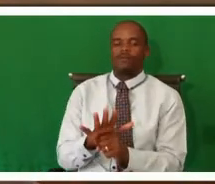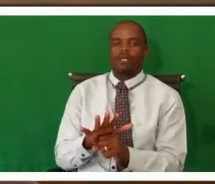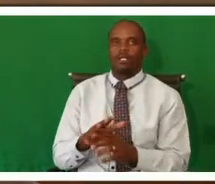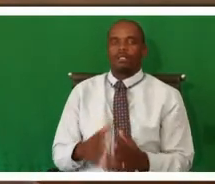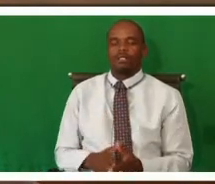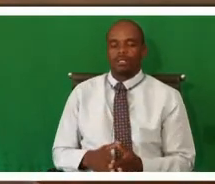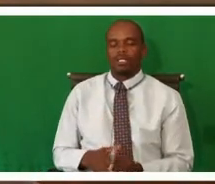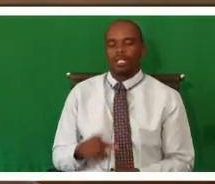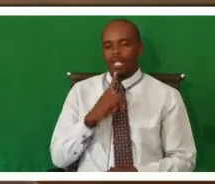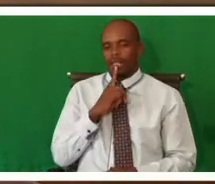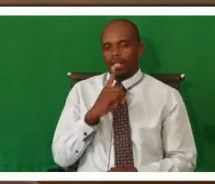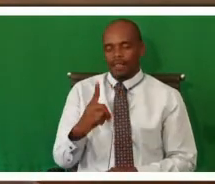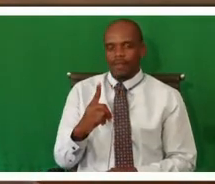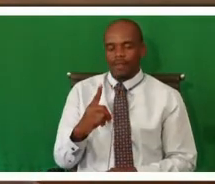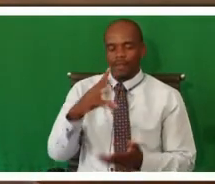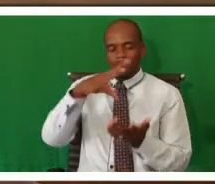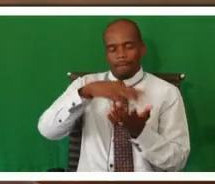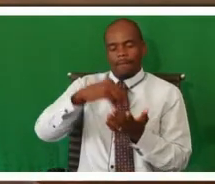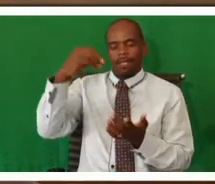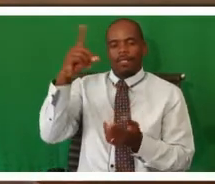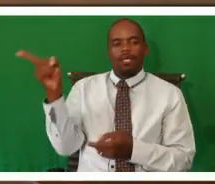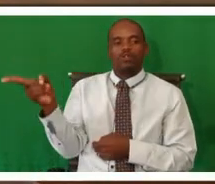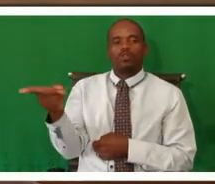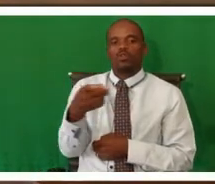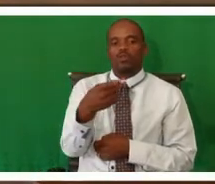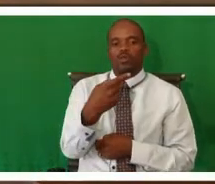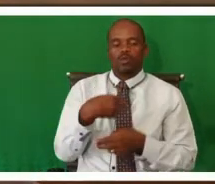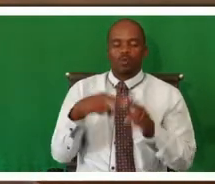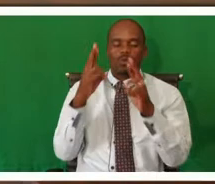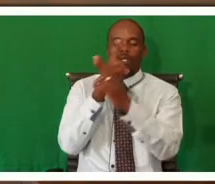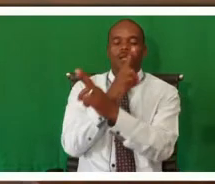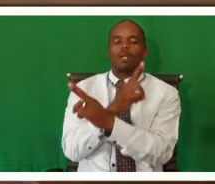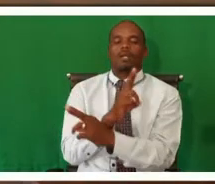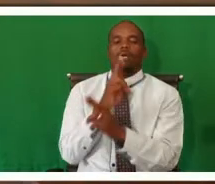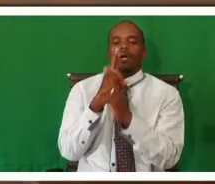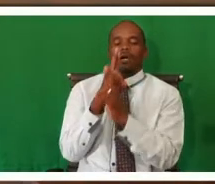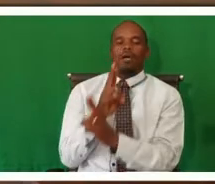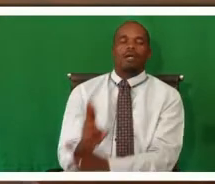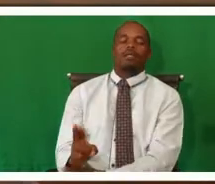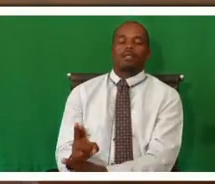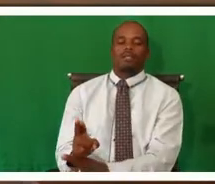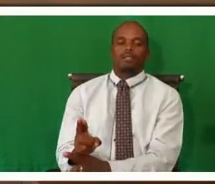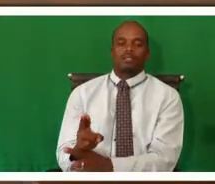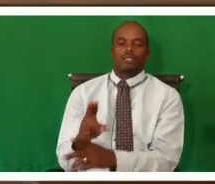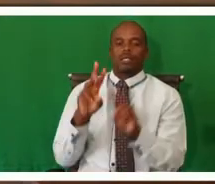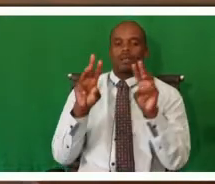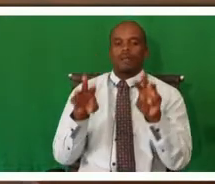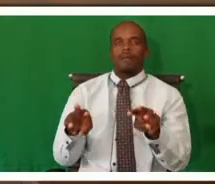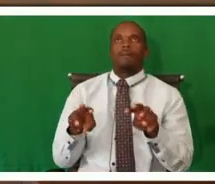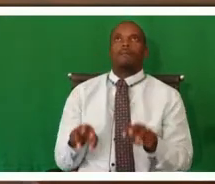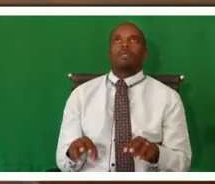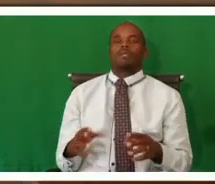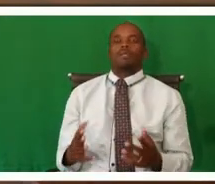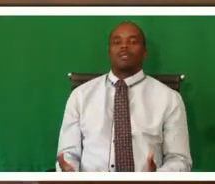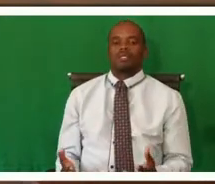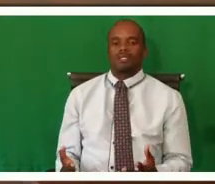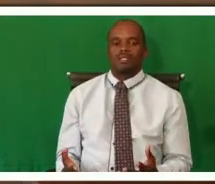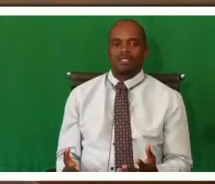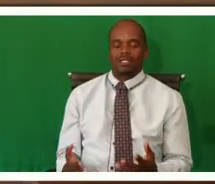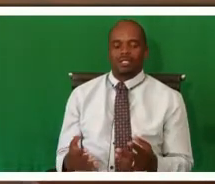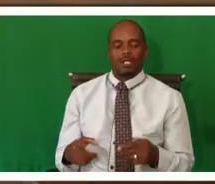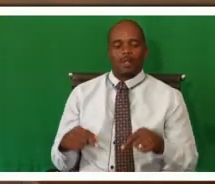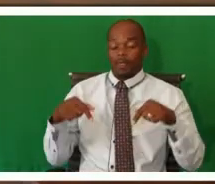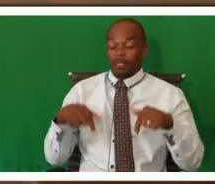Re ha moya wa bona e robale ka kgotso. To date, we have